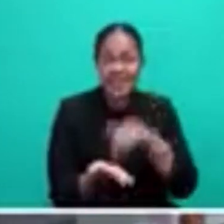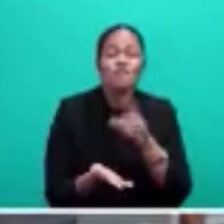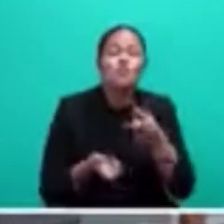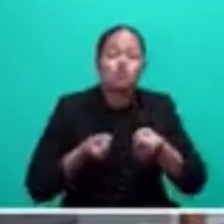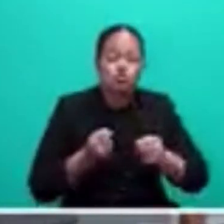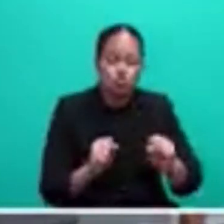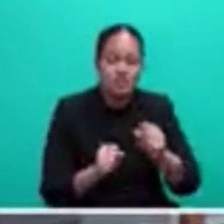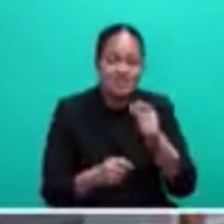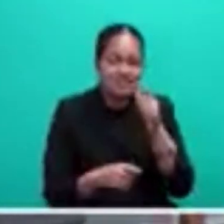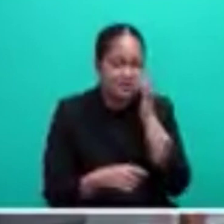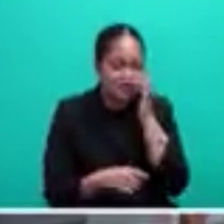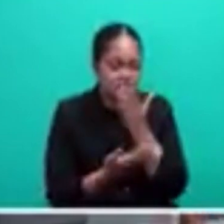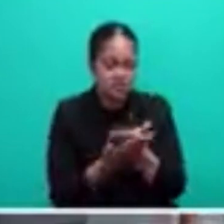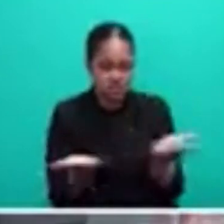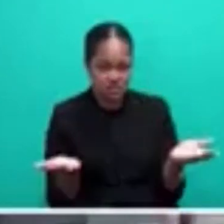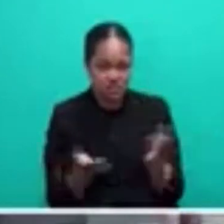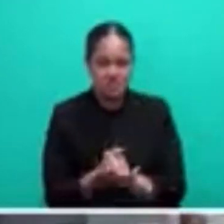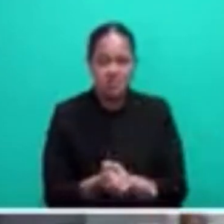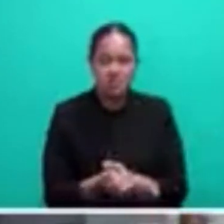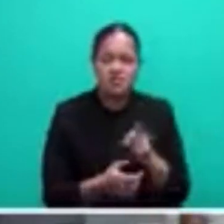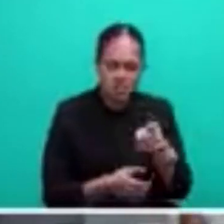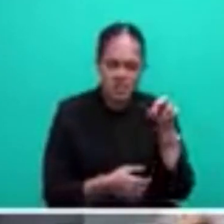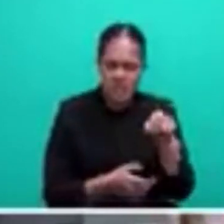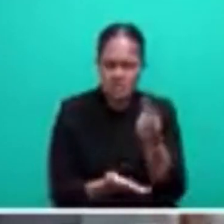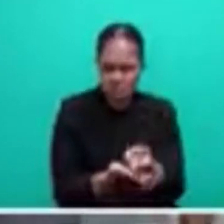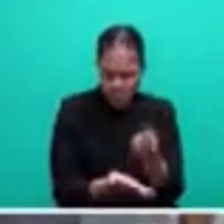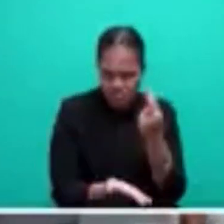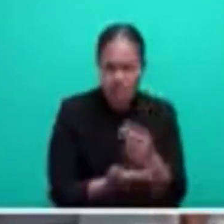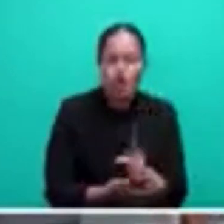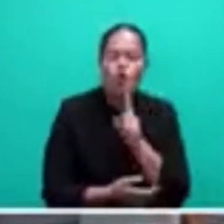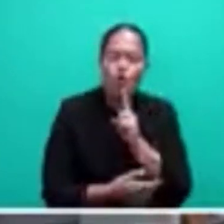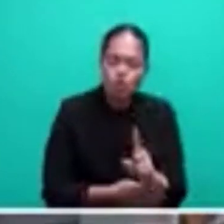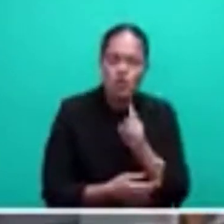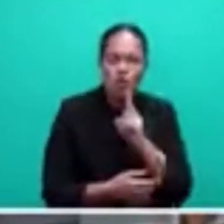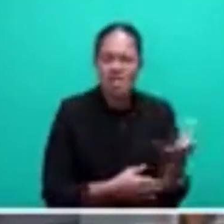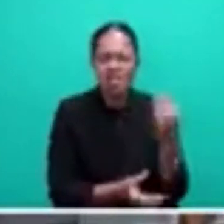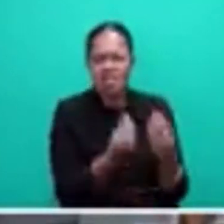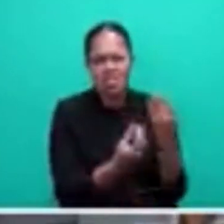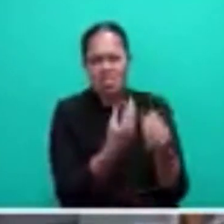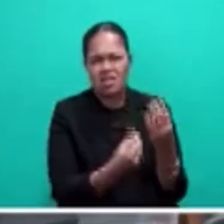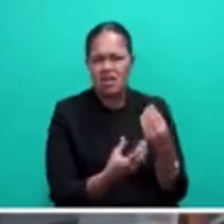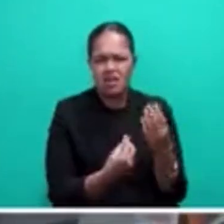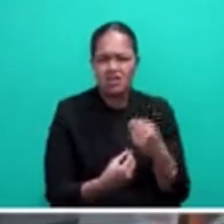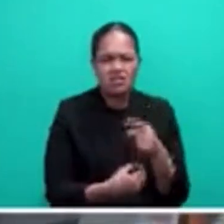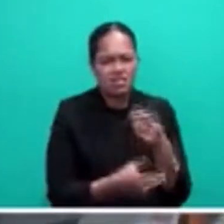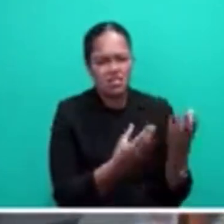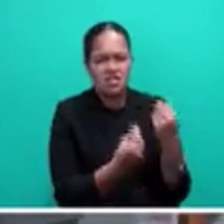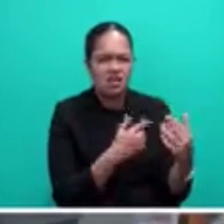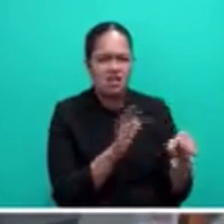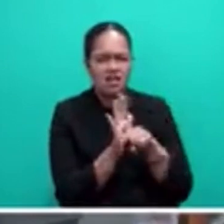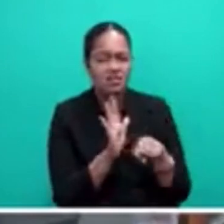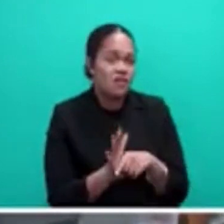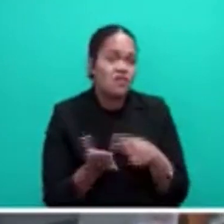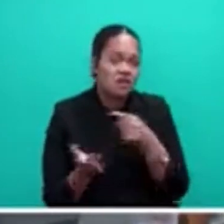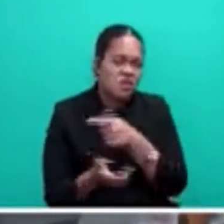kids. They need to be rehabilitated first. Order. He doesn't even get it. Order. Yes,